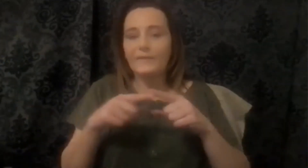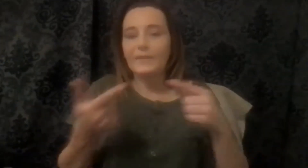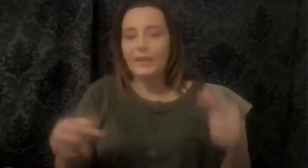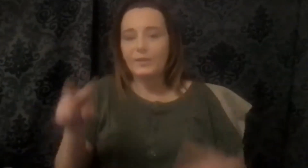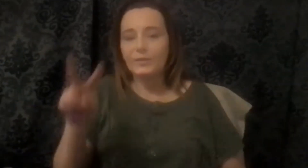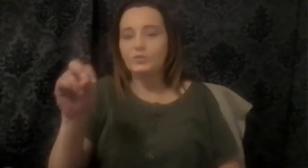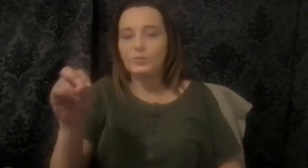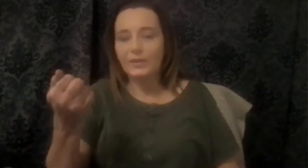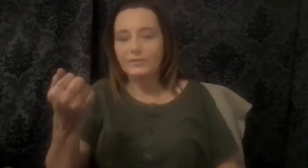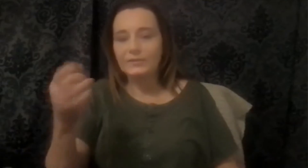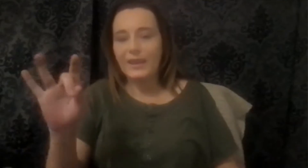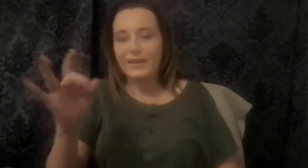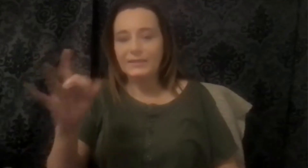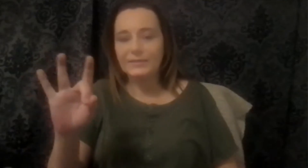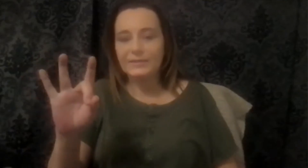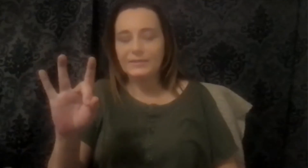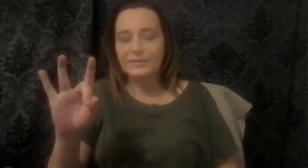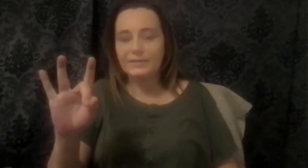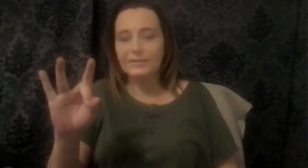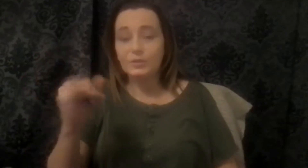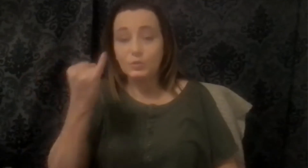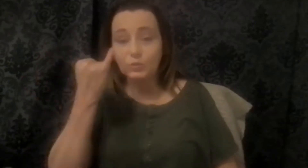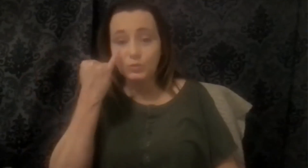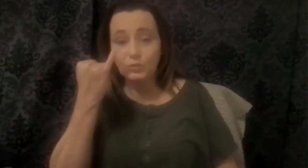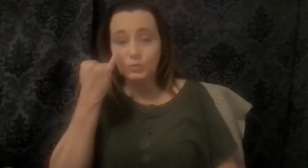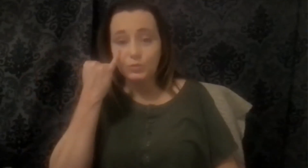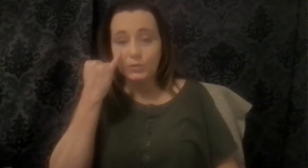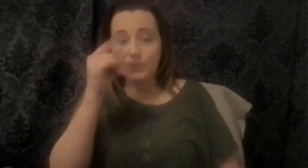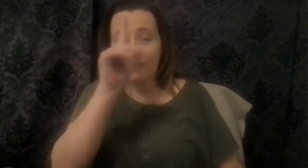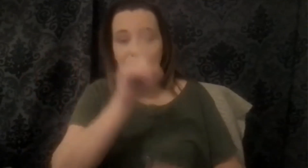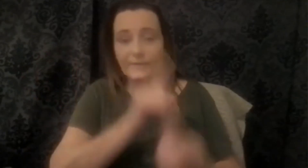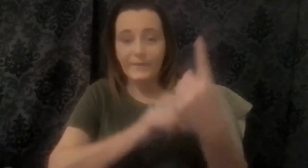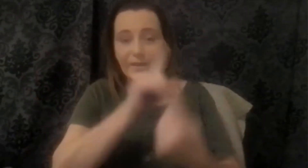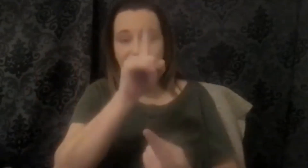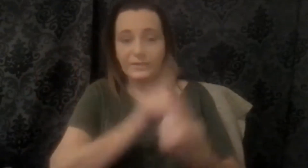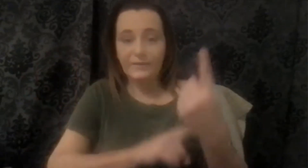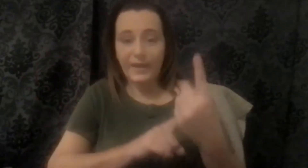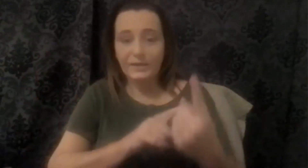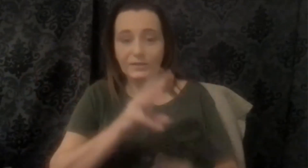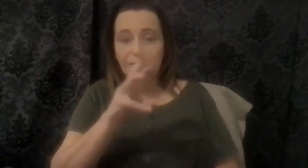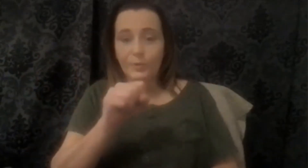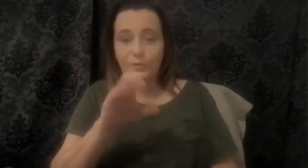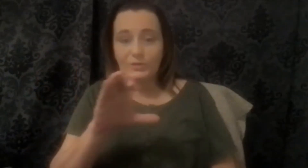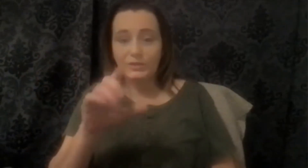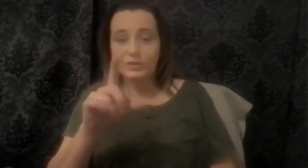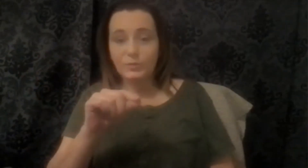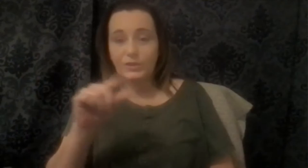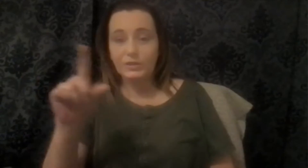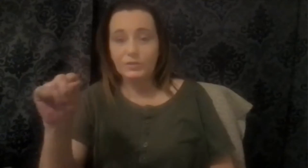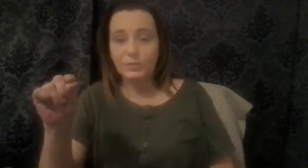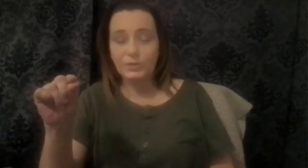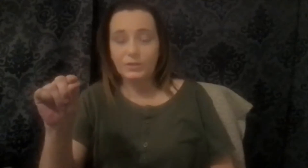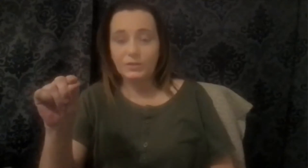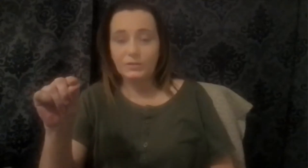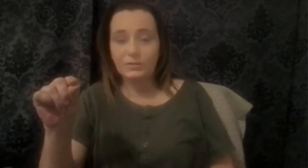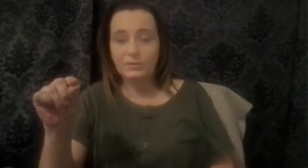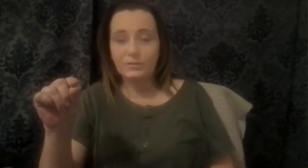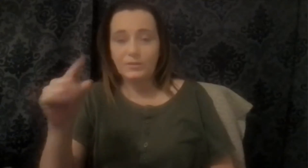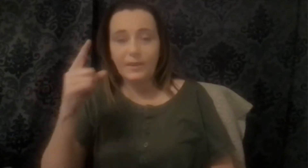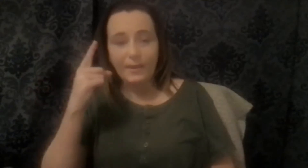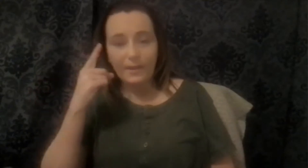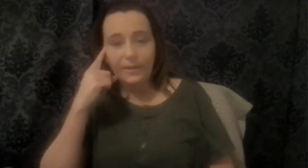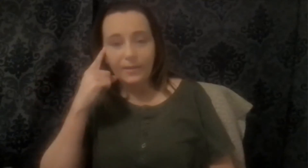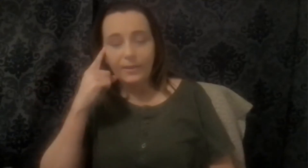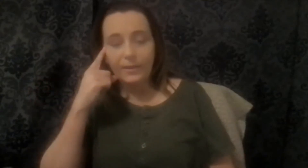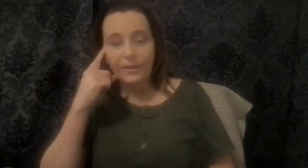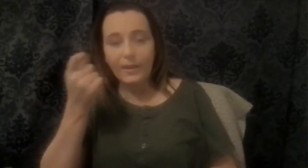2018 supposing that there would be a face-to-face conference in 2020. I guess, I think, Randy, that's one of those things where I